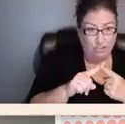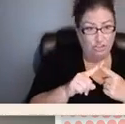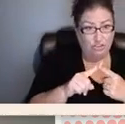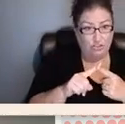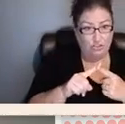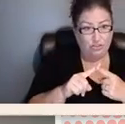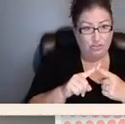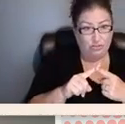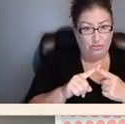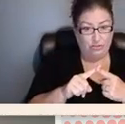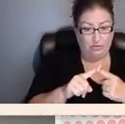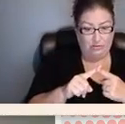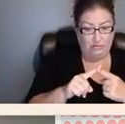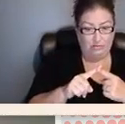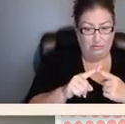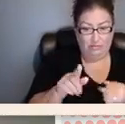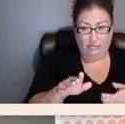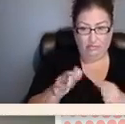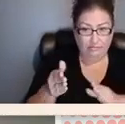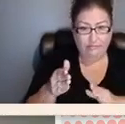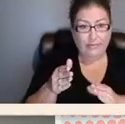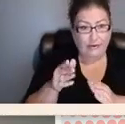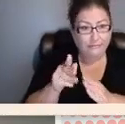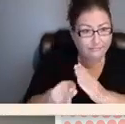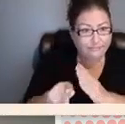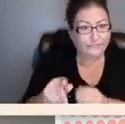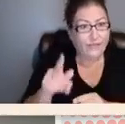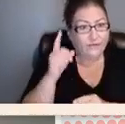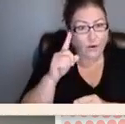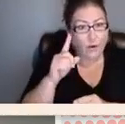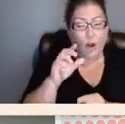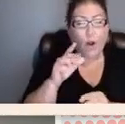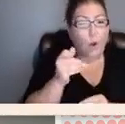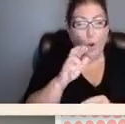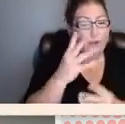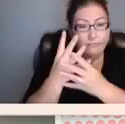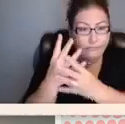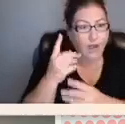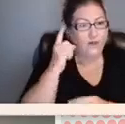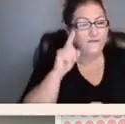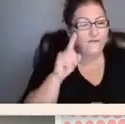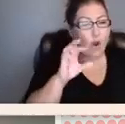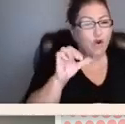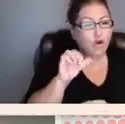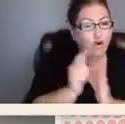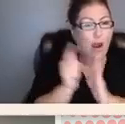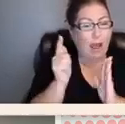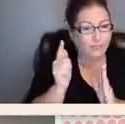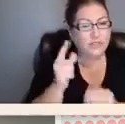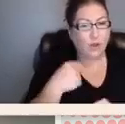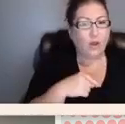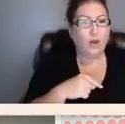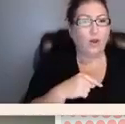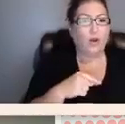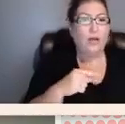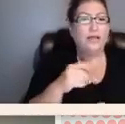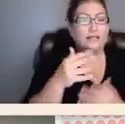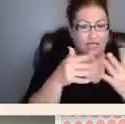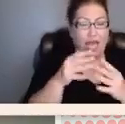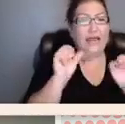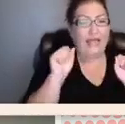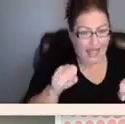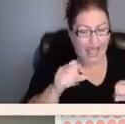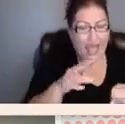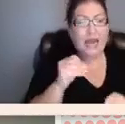degenerate offspring for crimes or let them starve for their imbecility, society can and